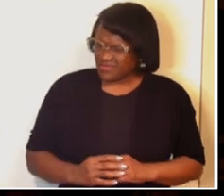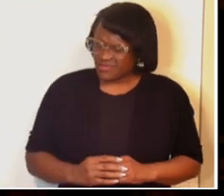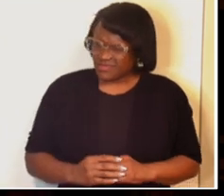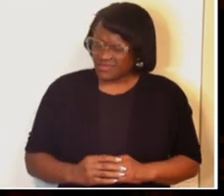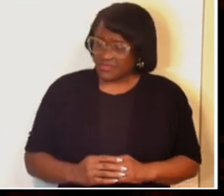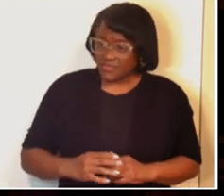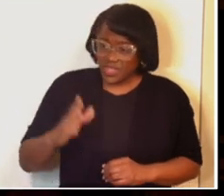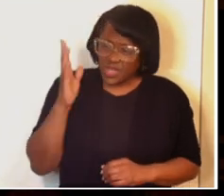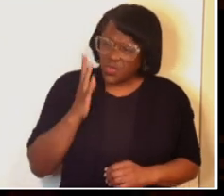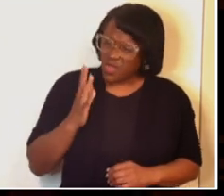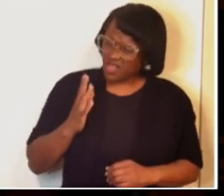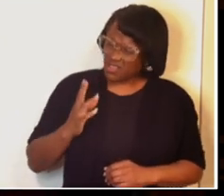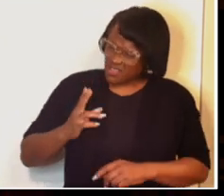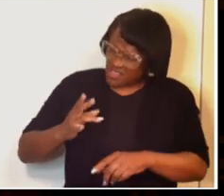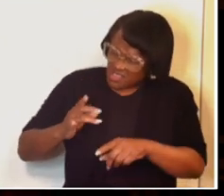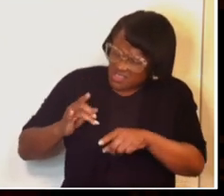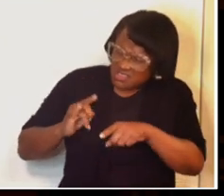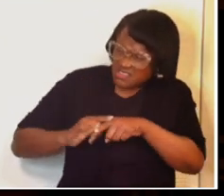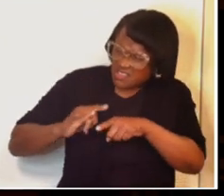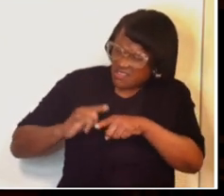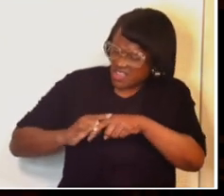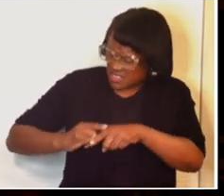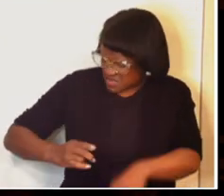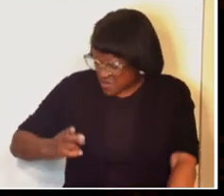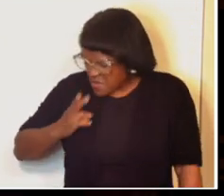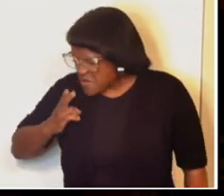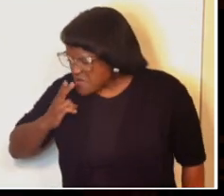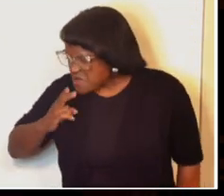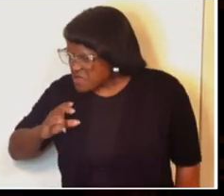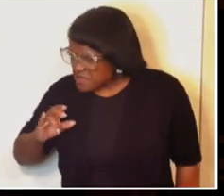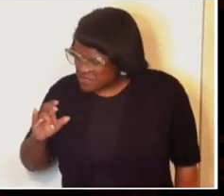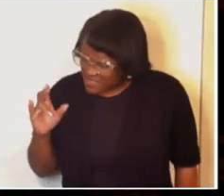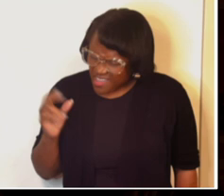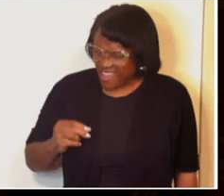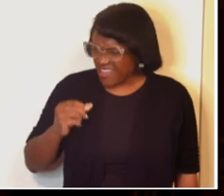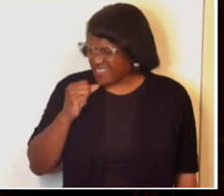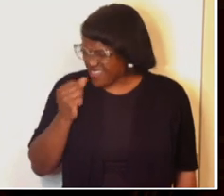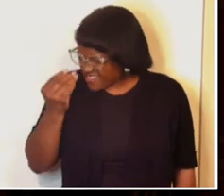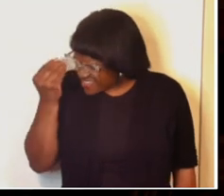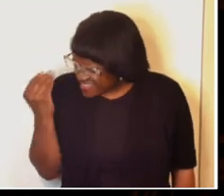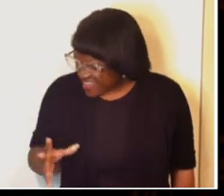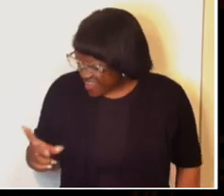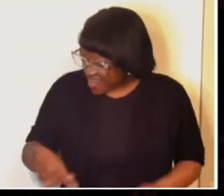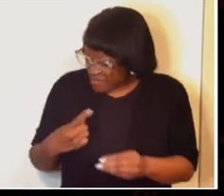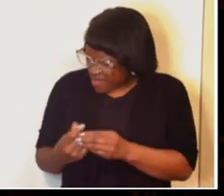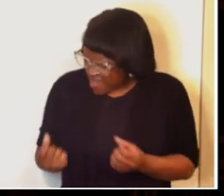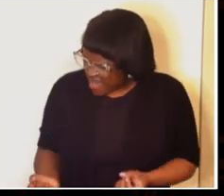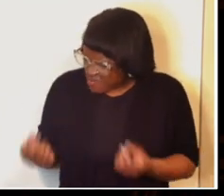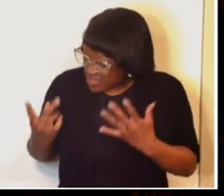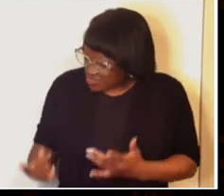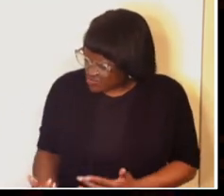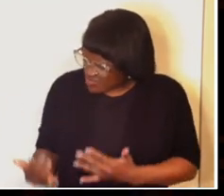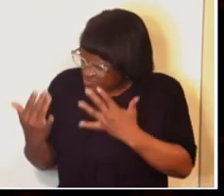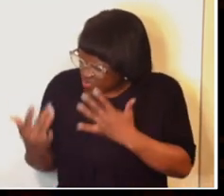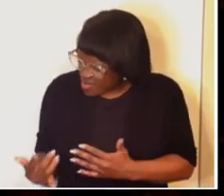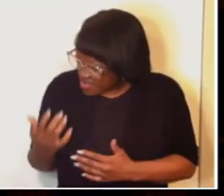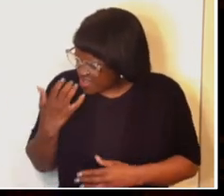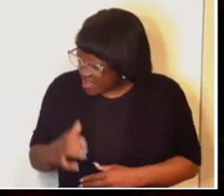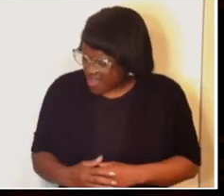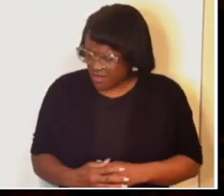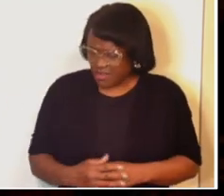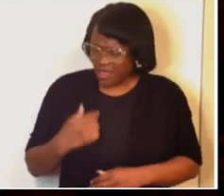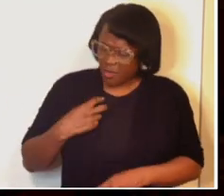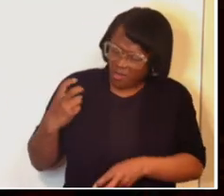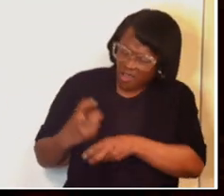will smoke you like cheap, loose cigarettes from the bodega and not think twice about how much it burns your fingers. I'm hard on you